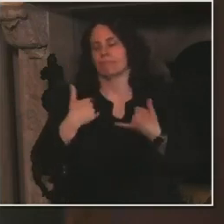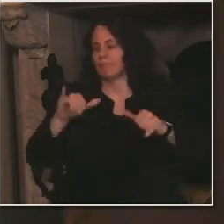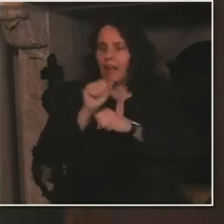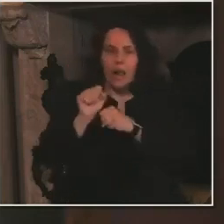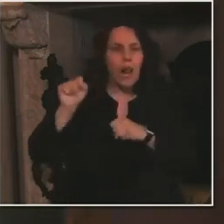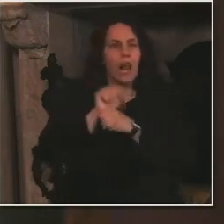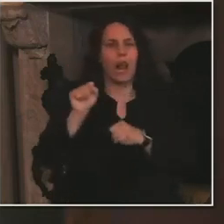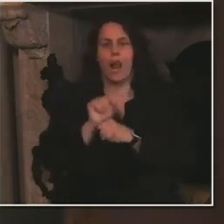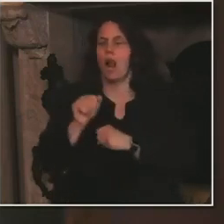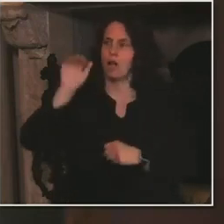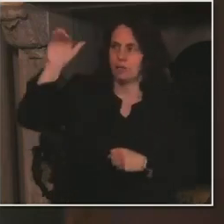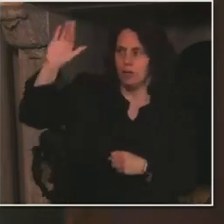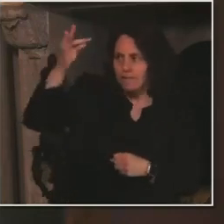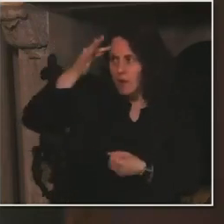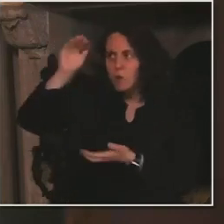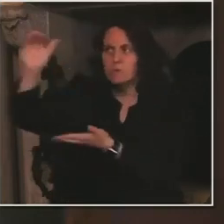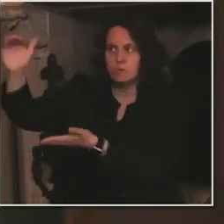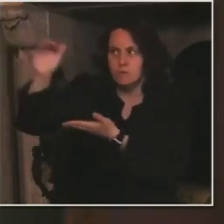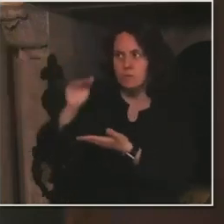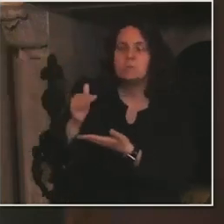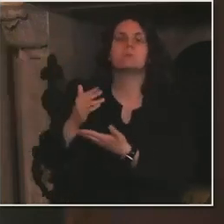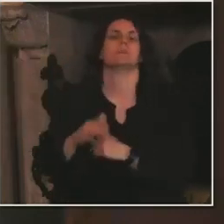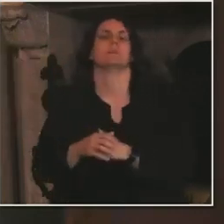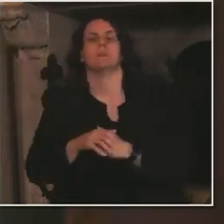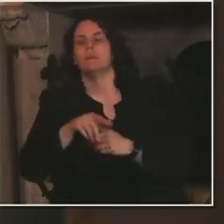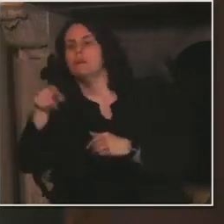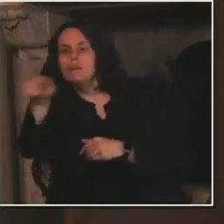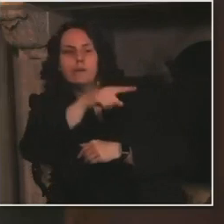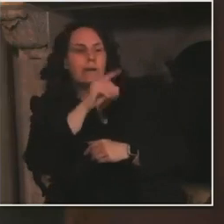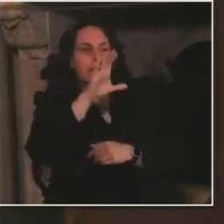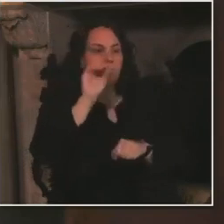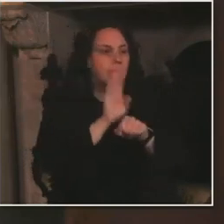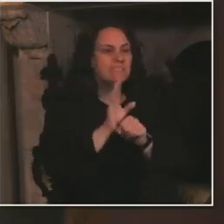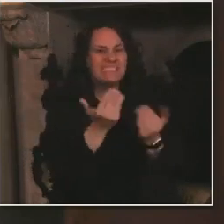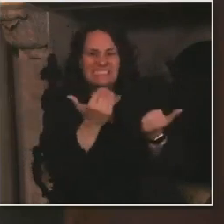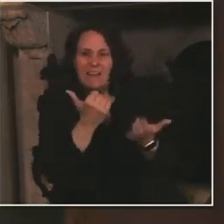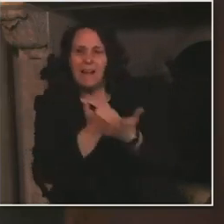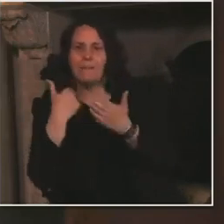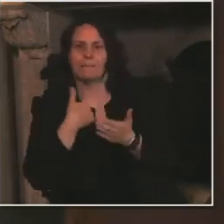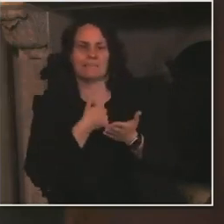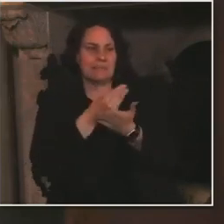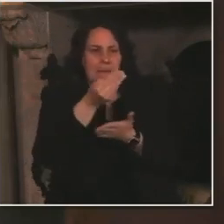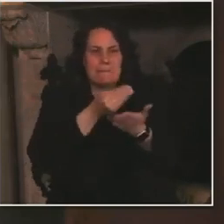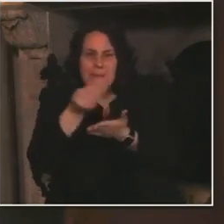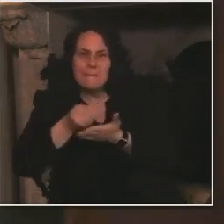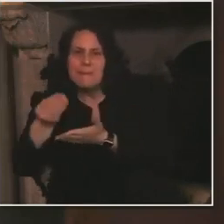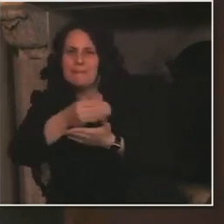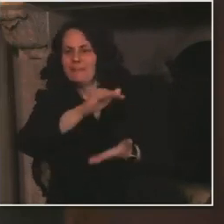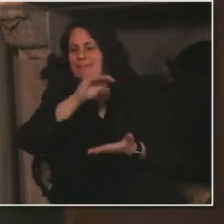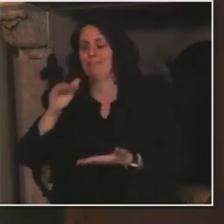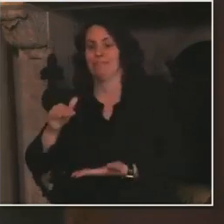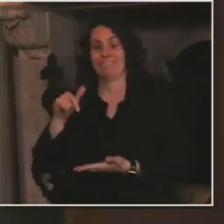other parts of the supply chain to increase our access to necessary medical supplies, whether it's